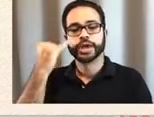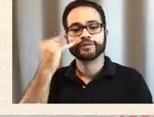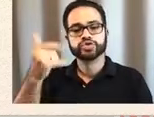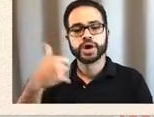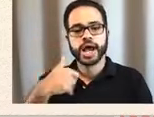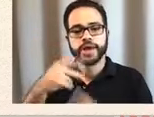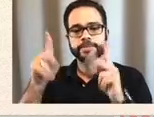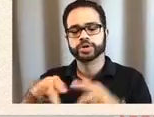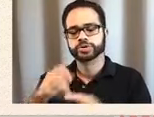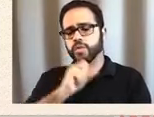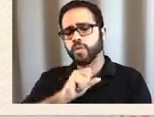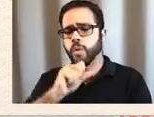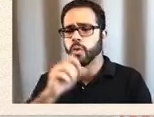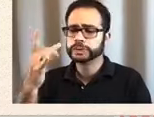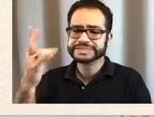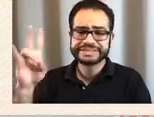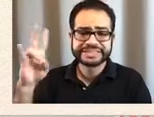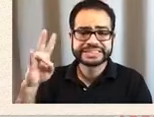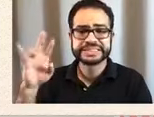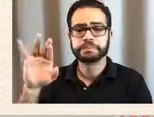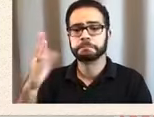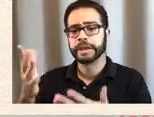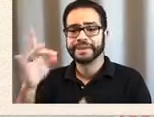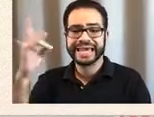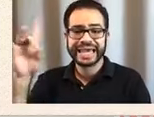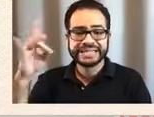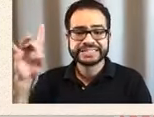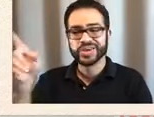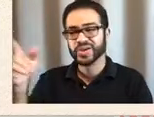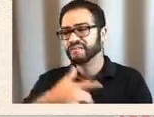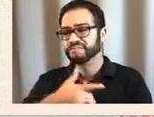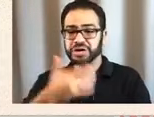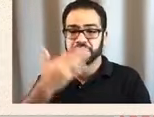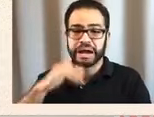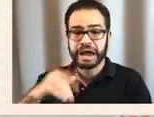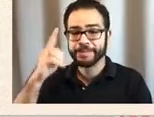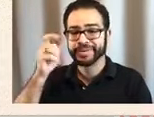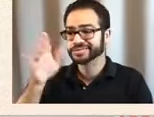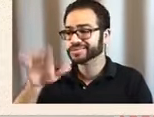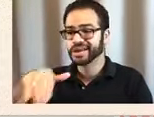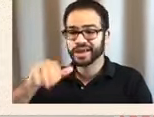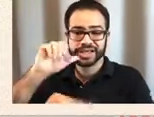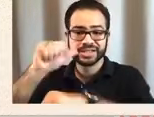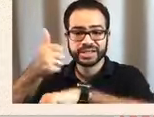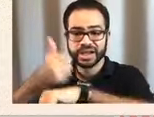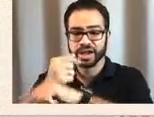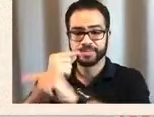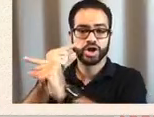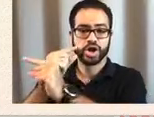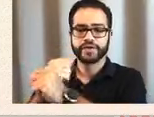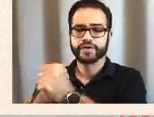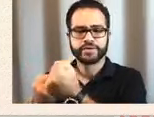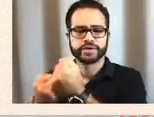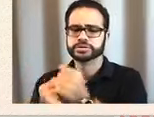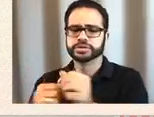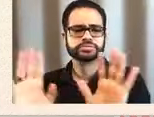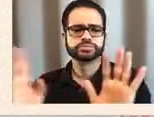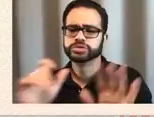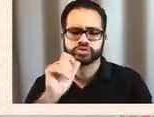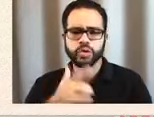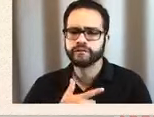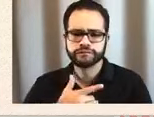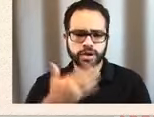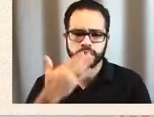even 18, and you feel terribly because you haven't established guardian advocacy, please don't feel bad. That is